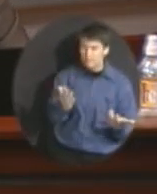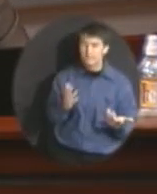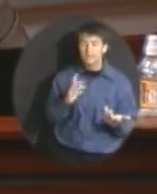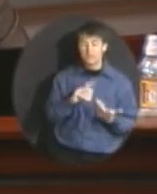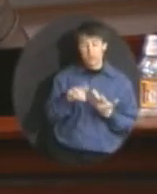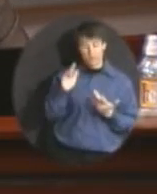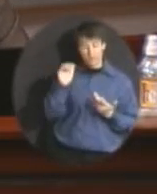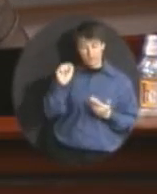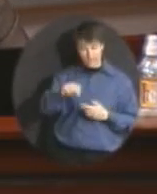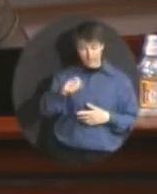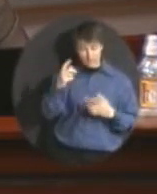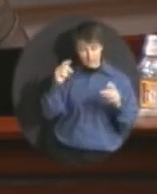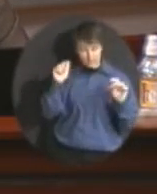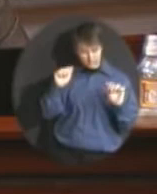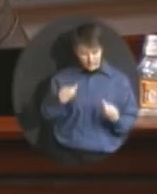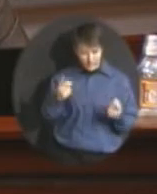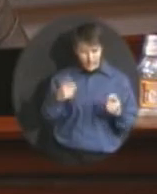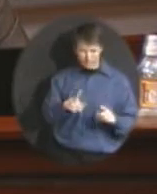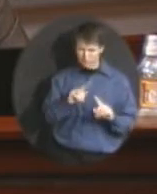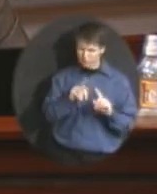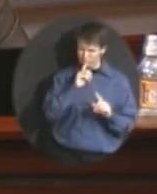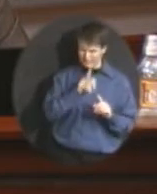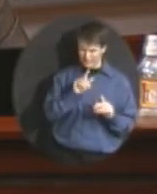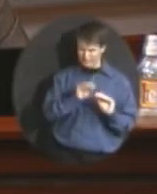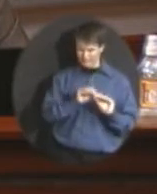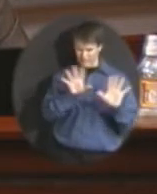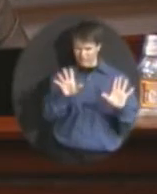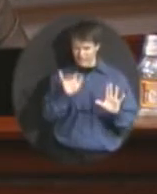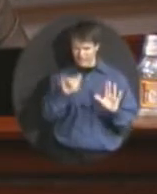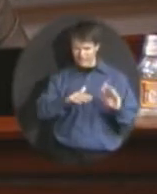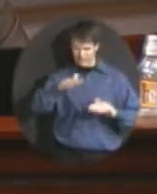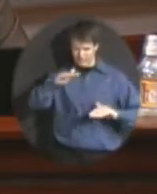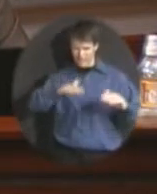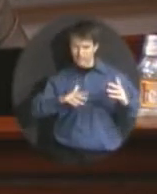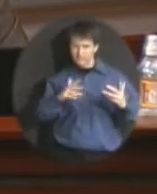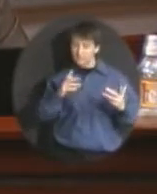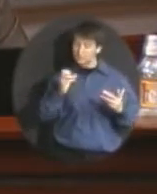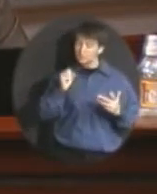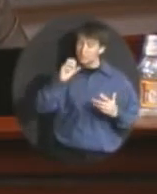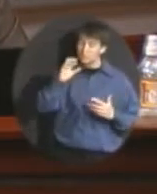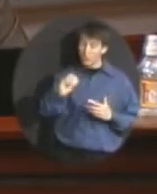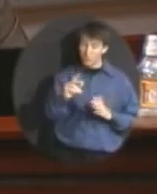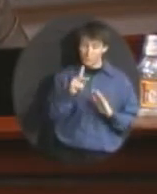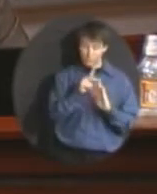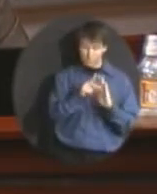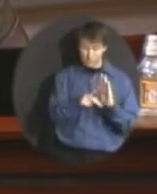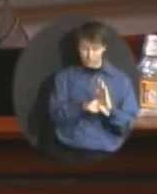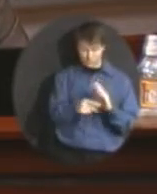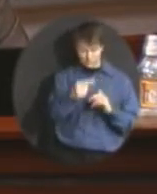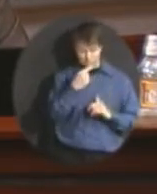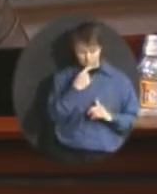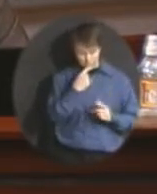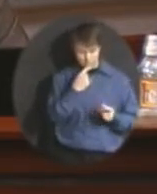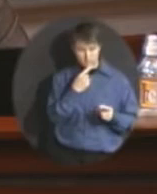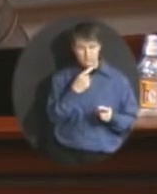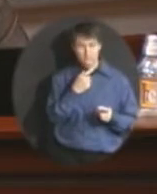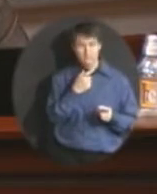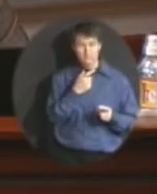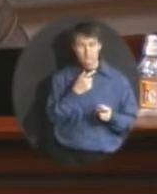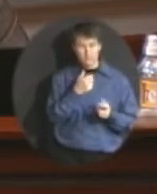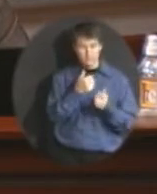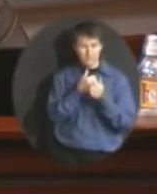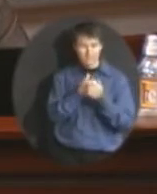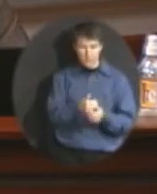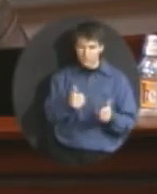does happen in our district. So we had to kind of see what we needed to do to balance that. So the policy says it falls in line with